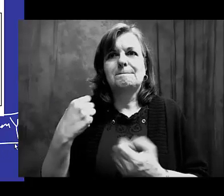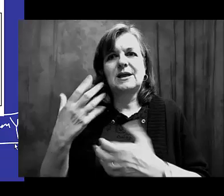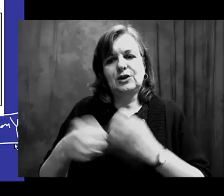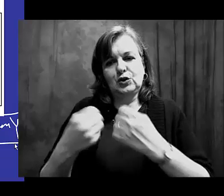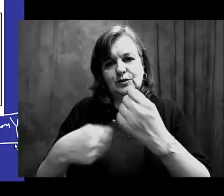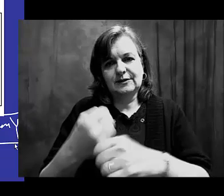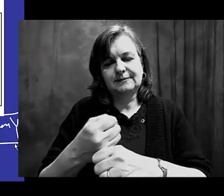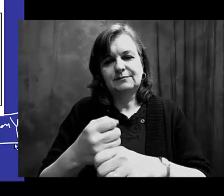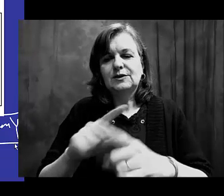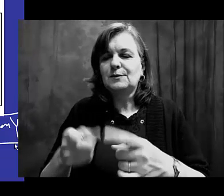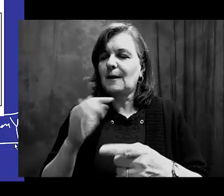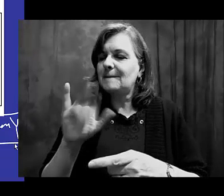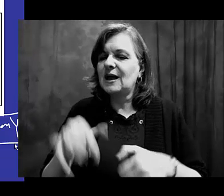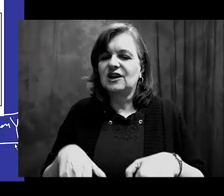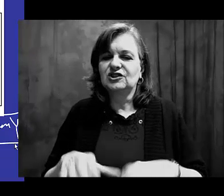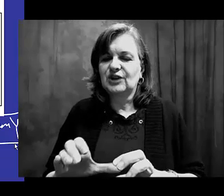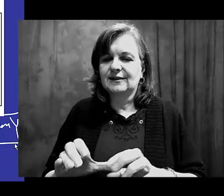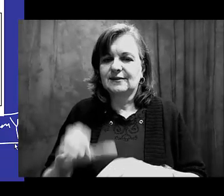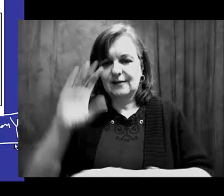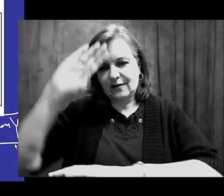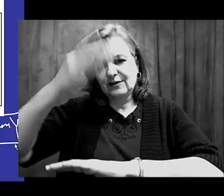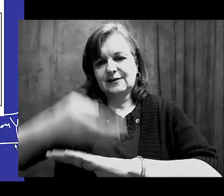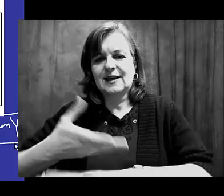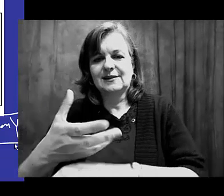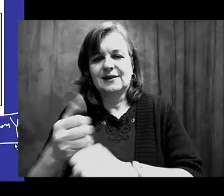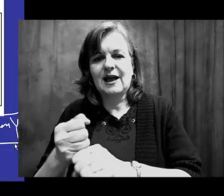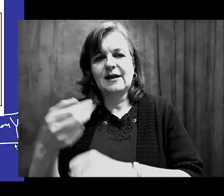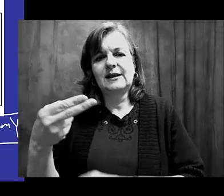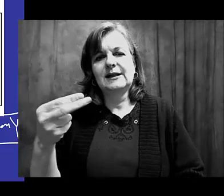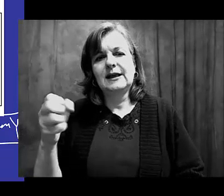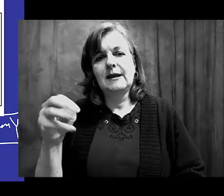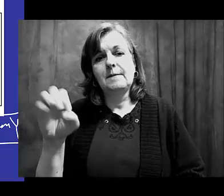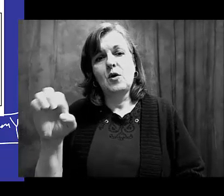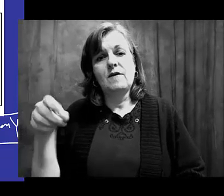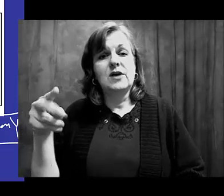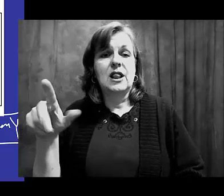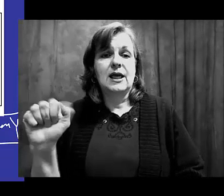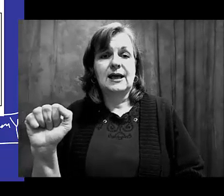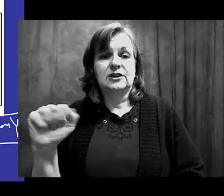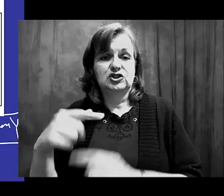random chance that he got the hemophilia gene, and Tsar